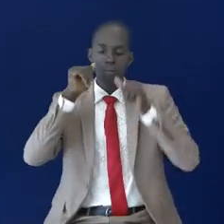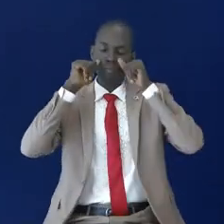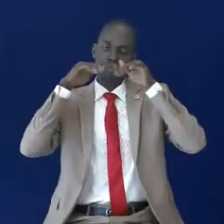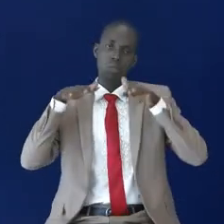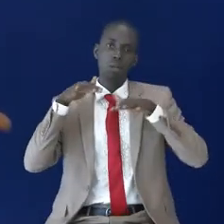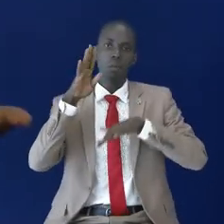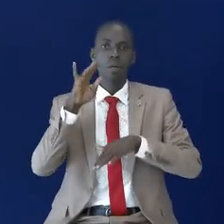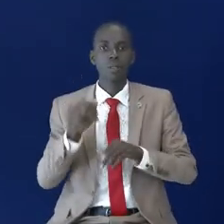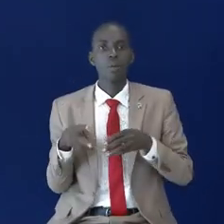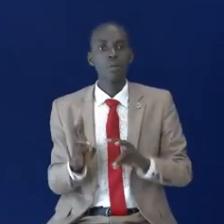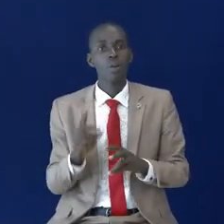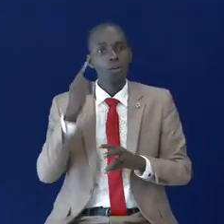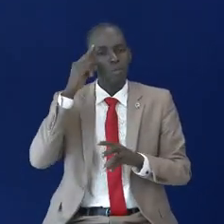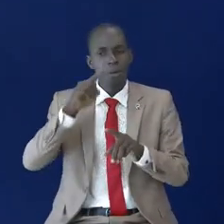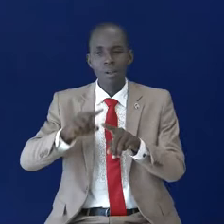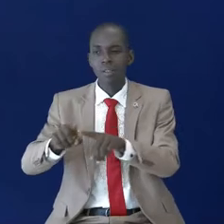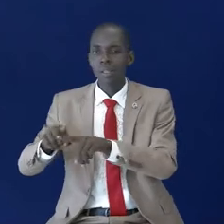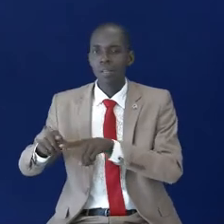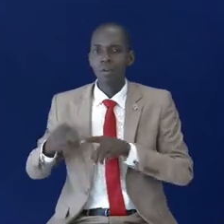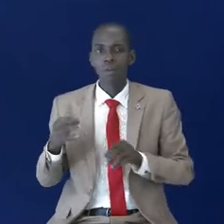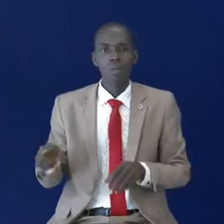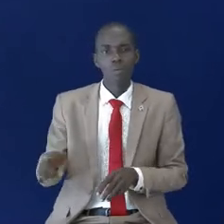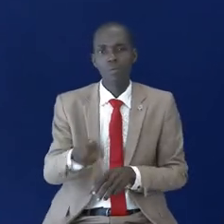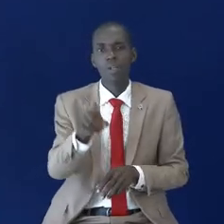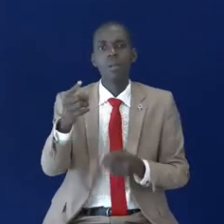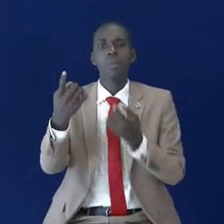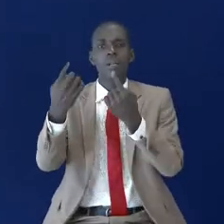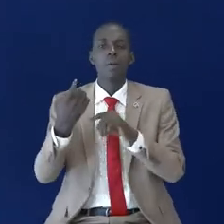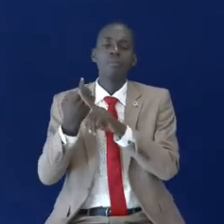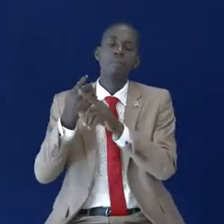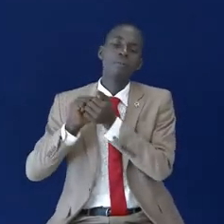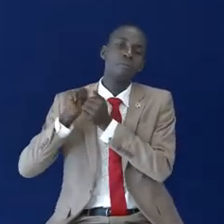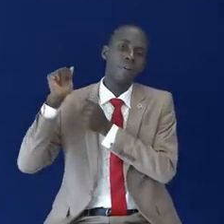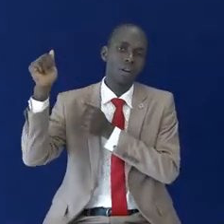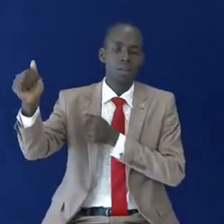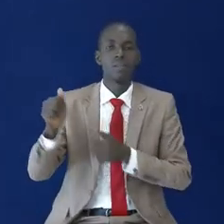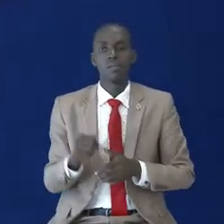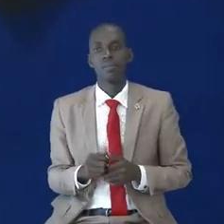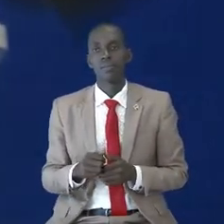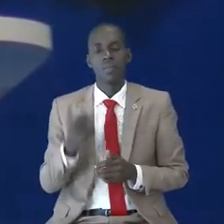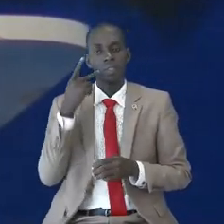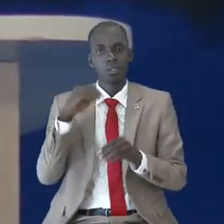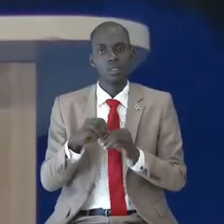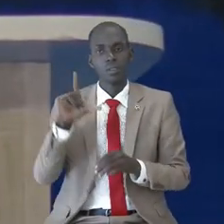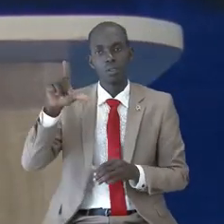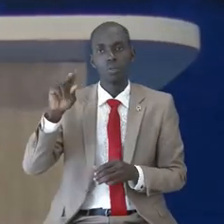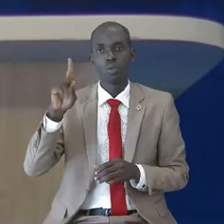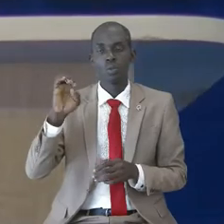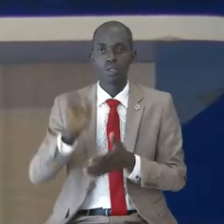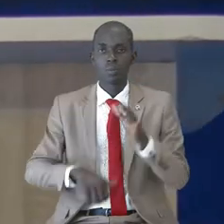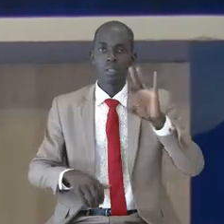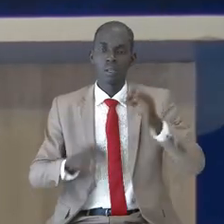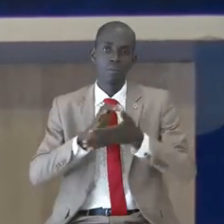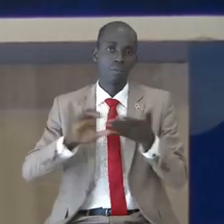way. For divers of them came from far. We're looking at Luke chapter 9,